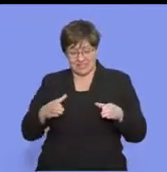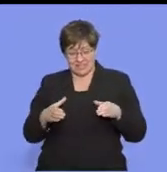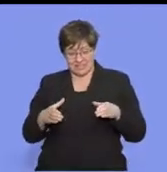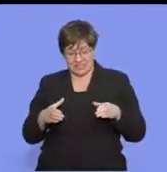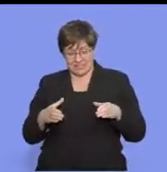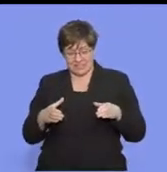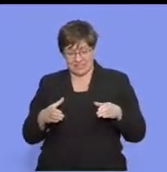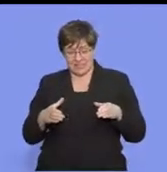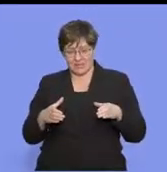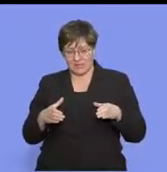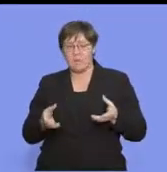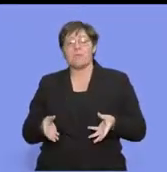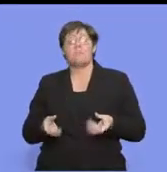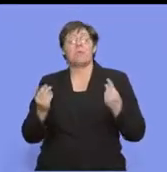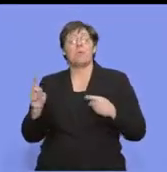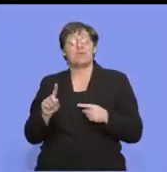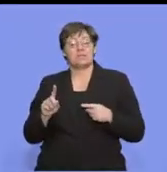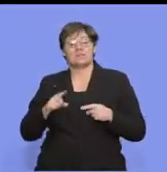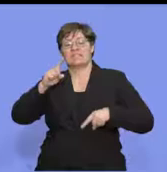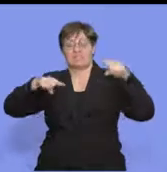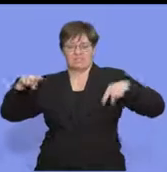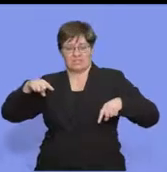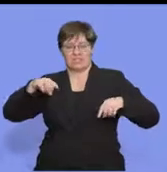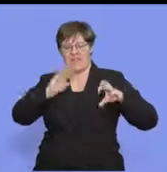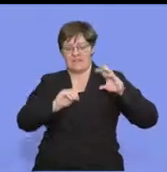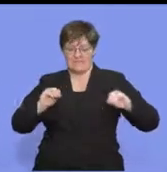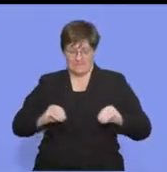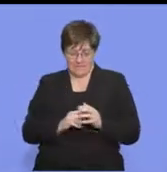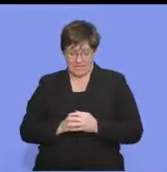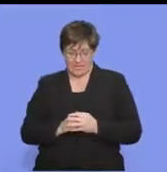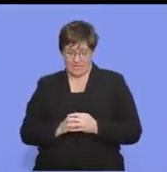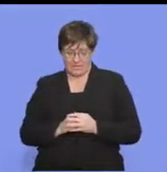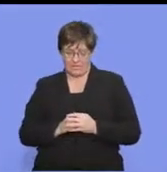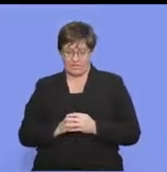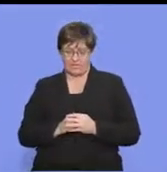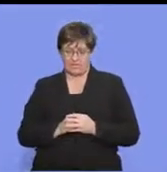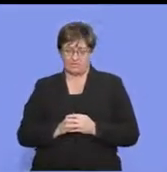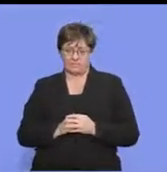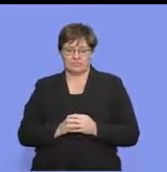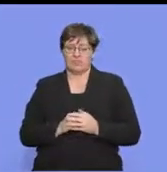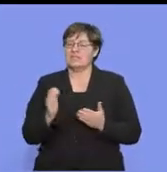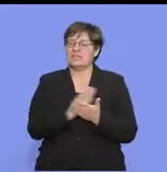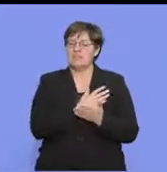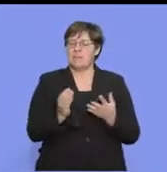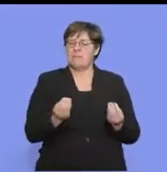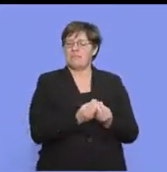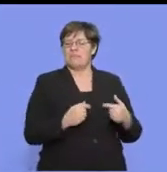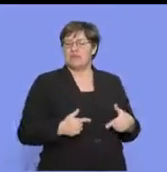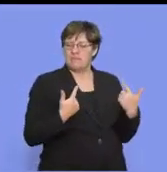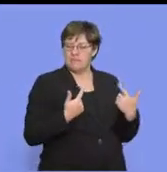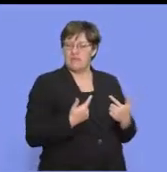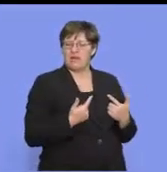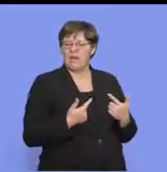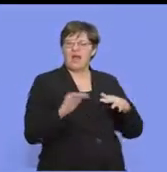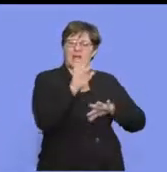population, we also find differences. Okay, so we might see some organisms that have a lighter color